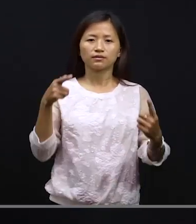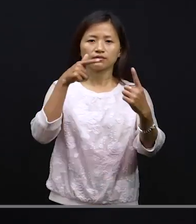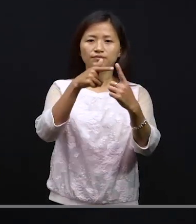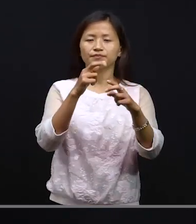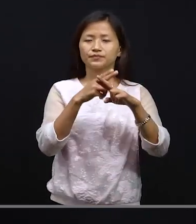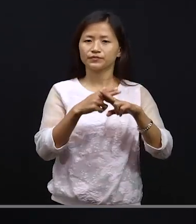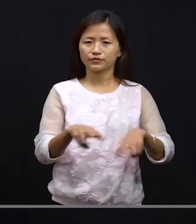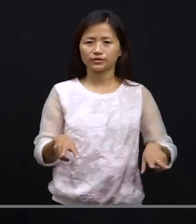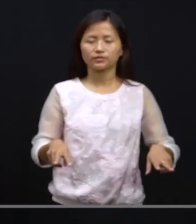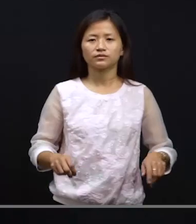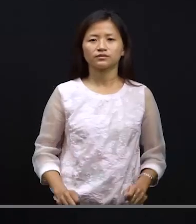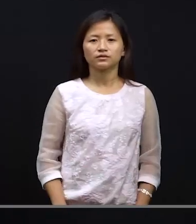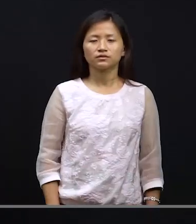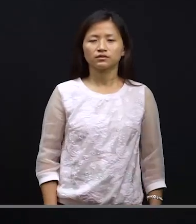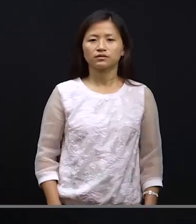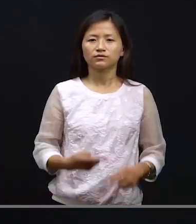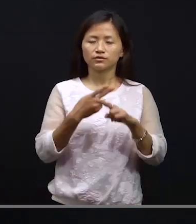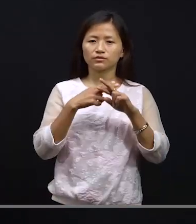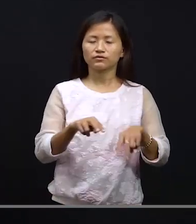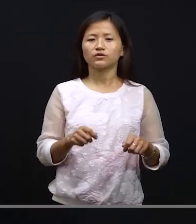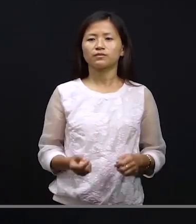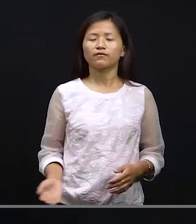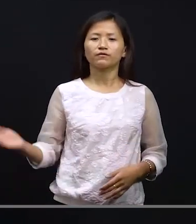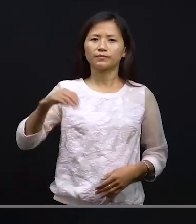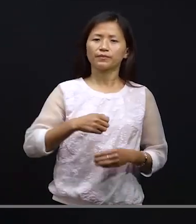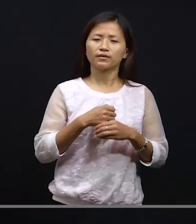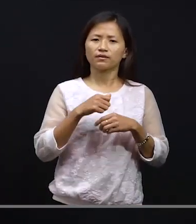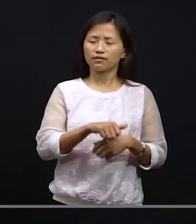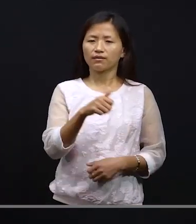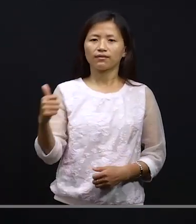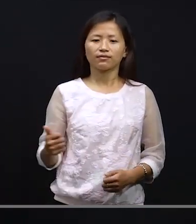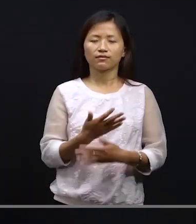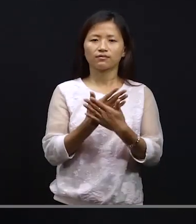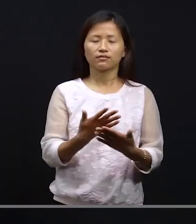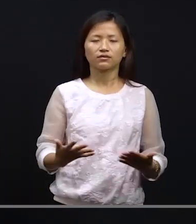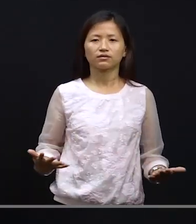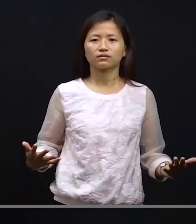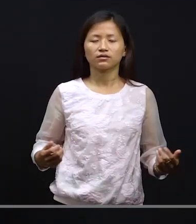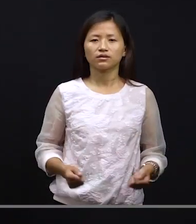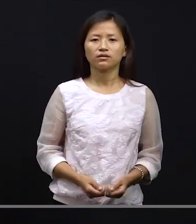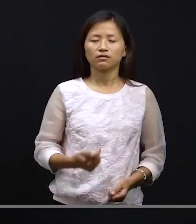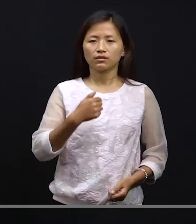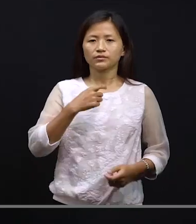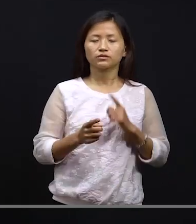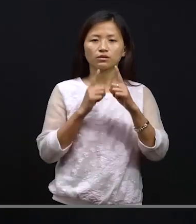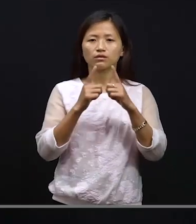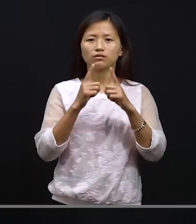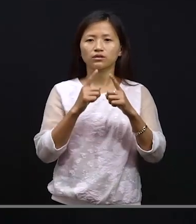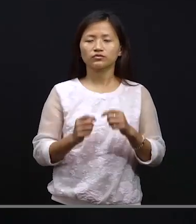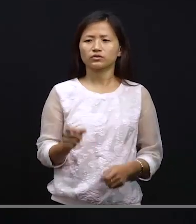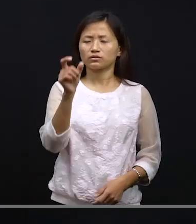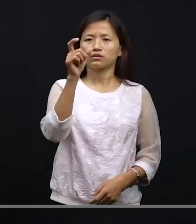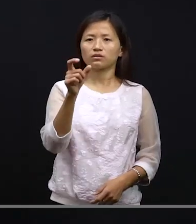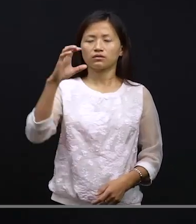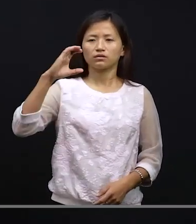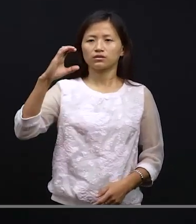freedom. Freedom can mean freedom from anything. As I've mentioned, I am not talking about the freedom of the country